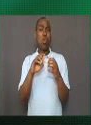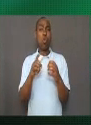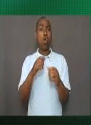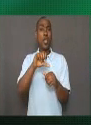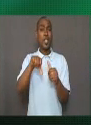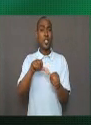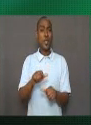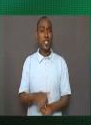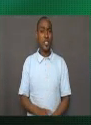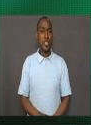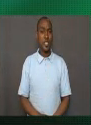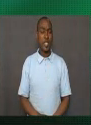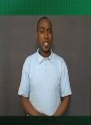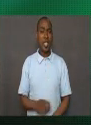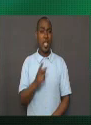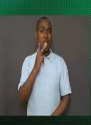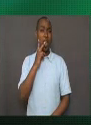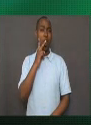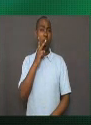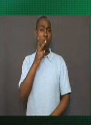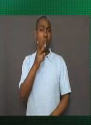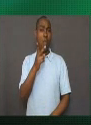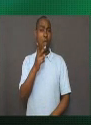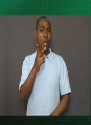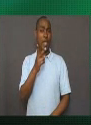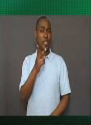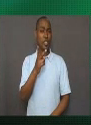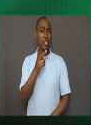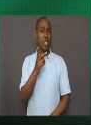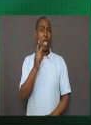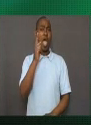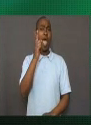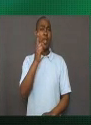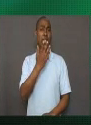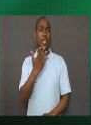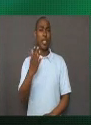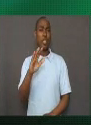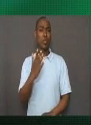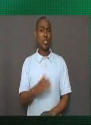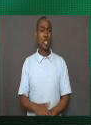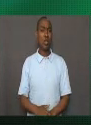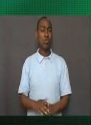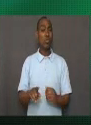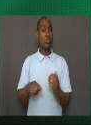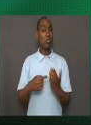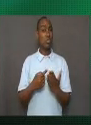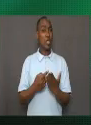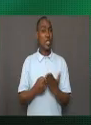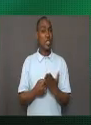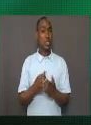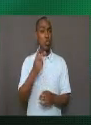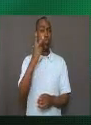together, they often look like they are one object instead of